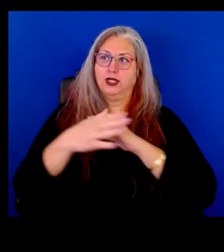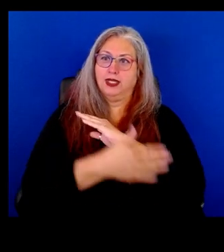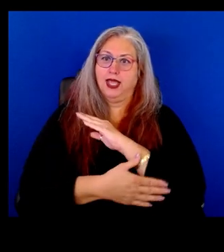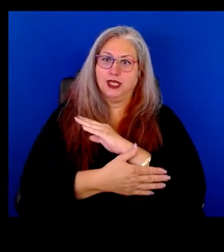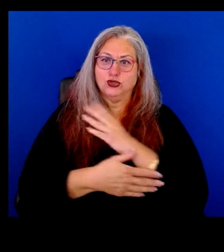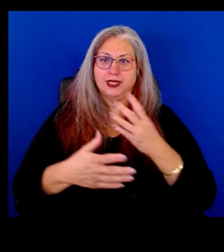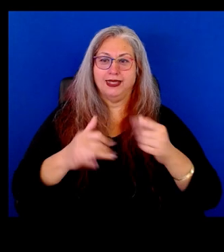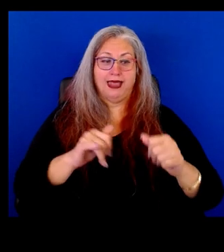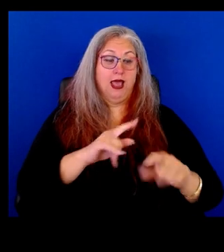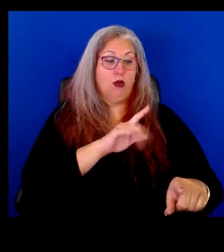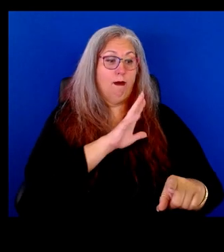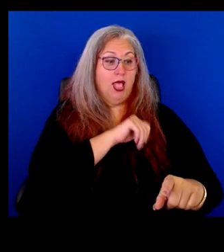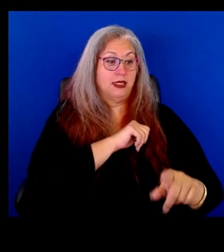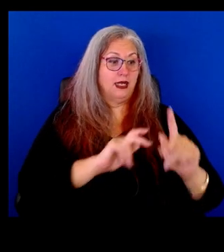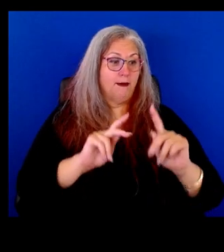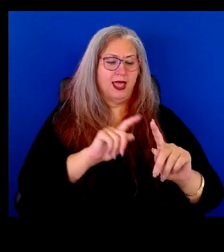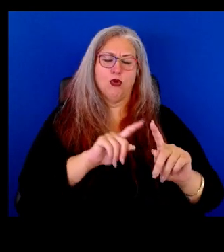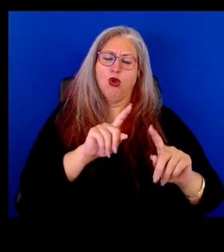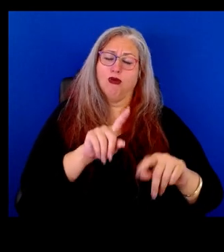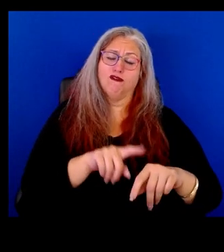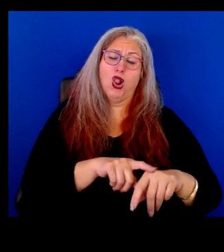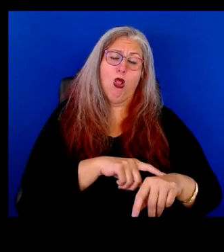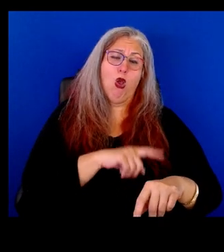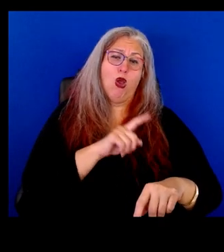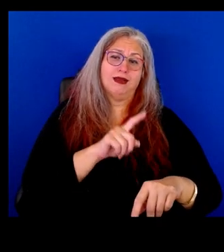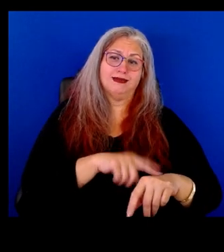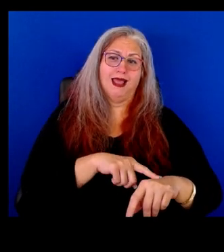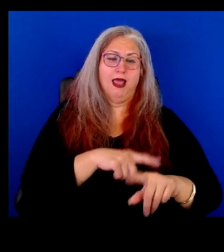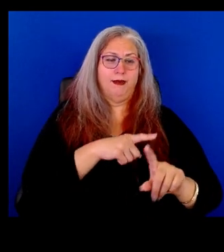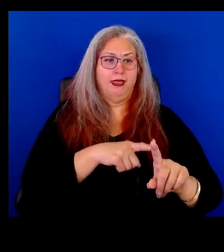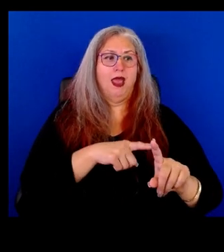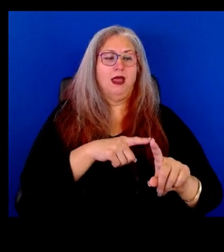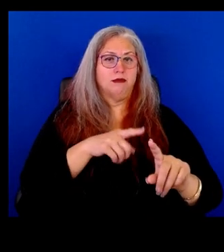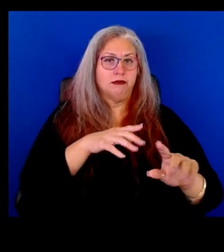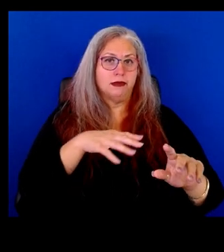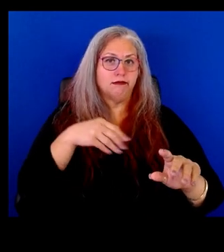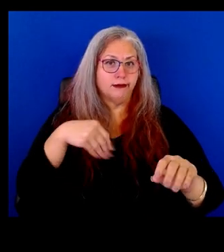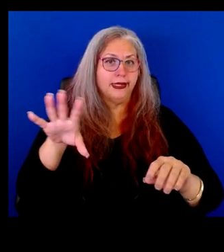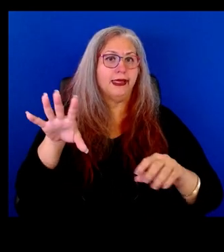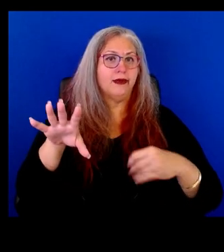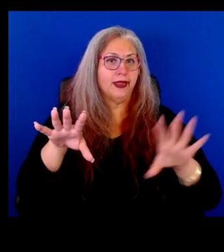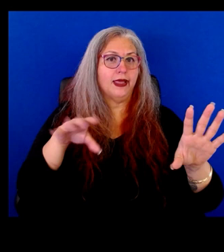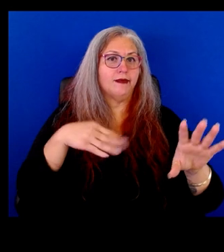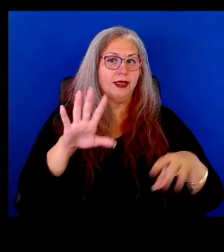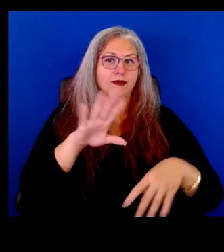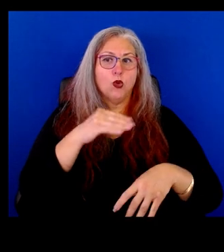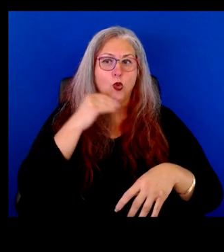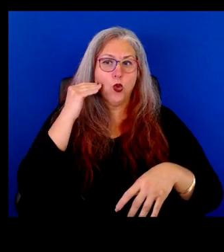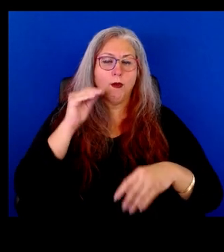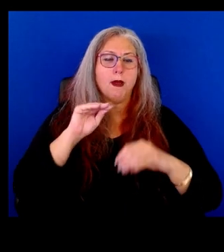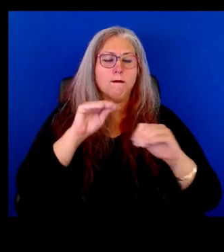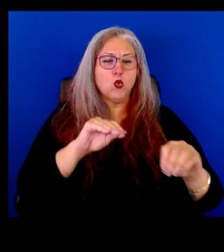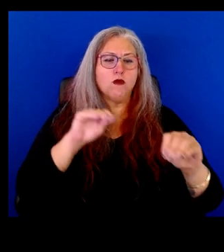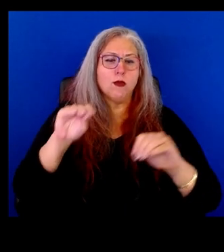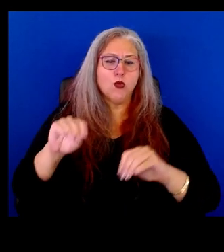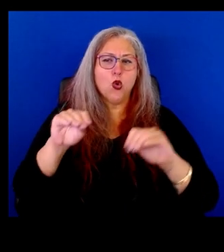I mean, the Palestinian people for the longest time have been leaving their houses, moving from